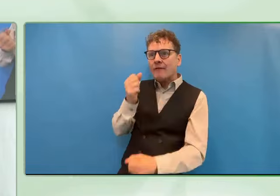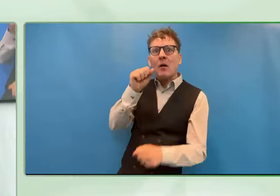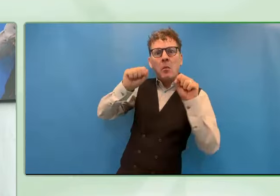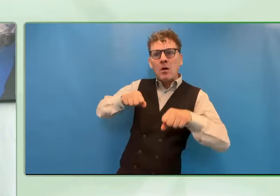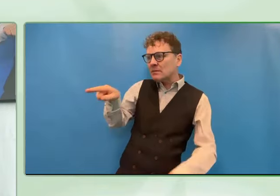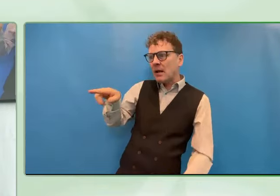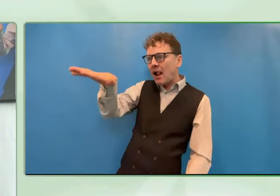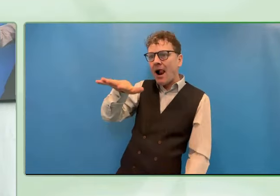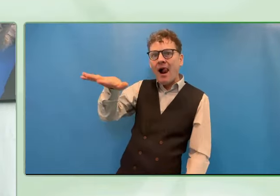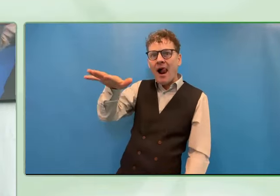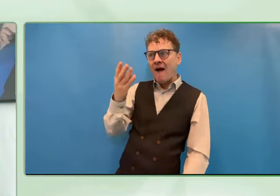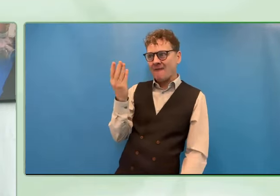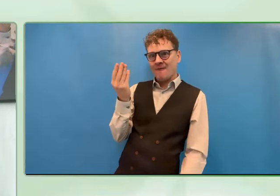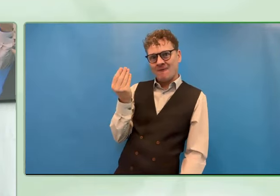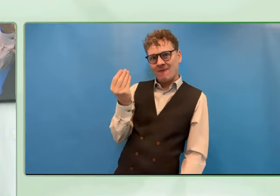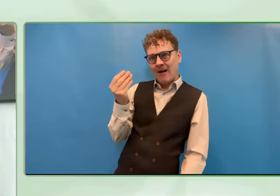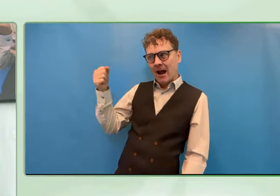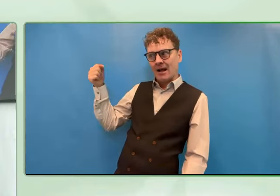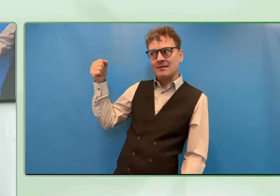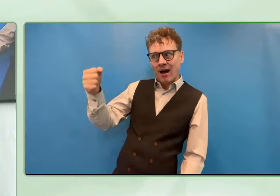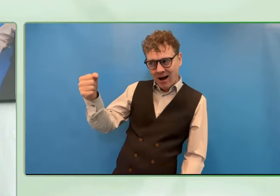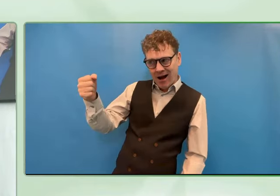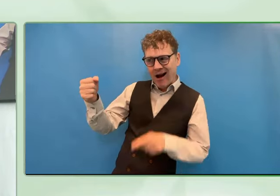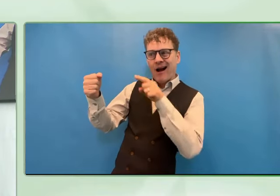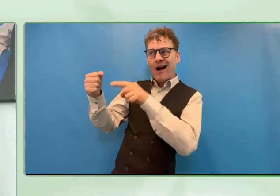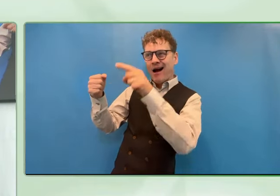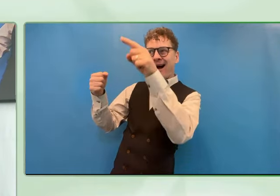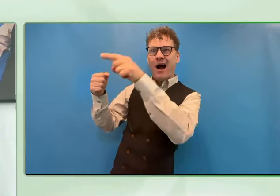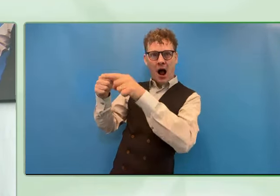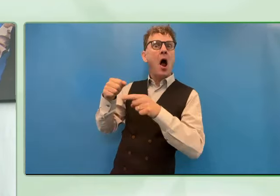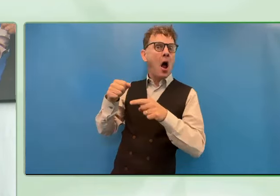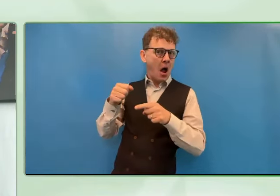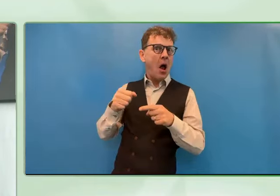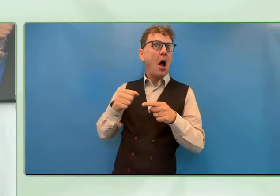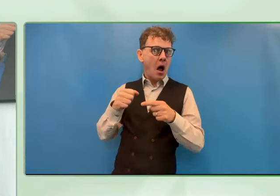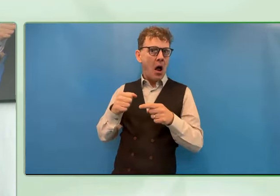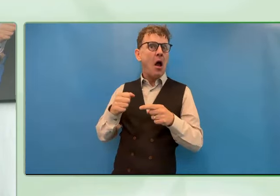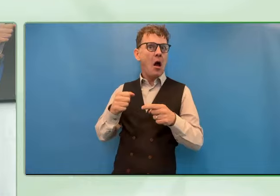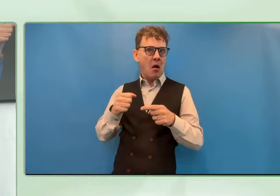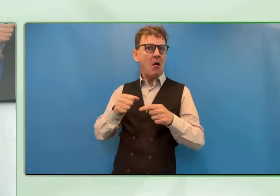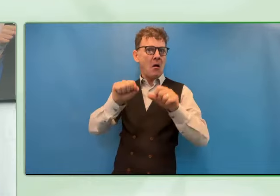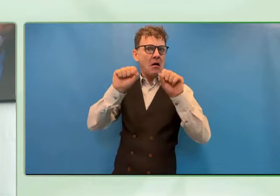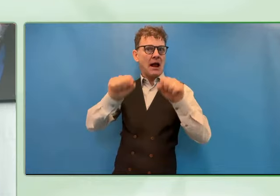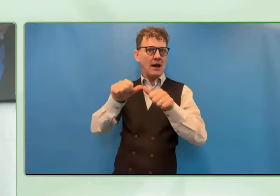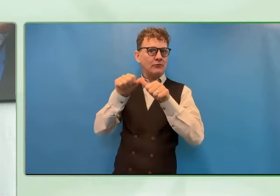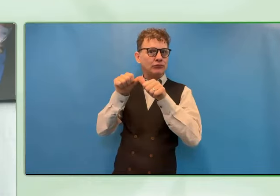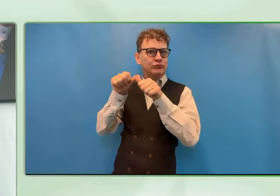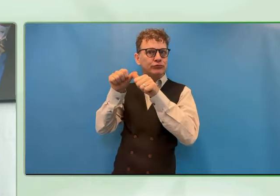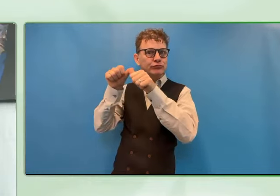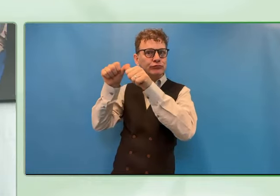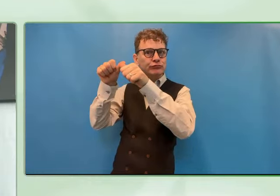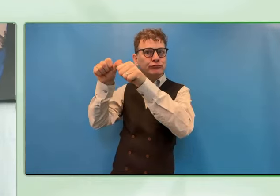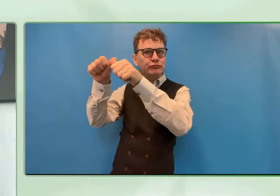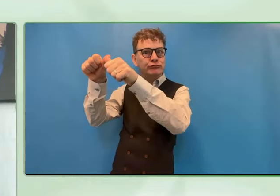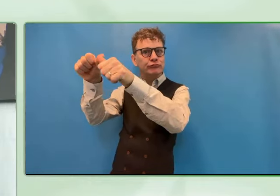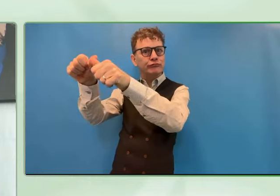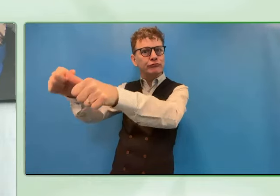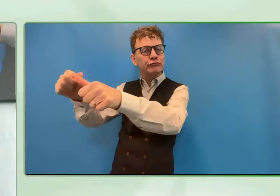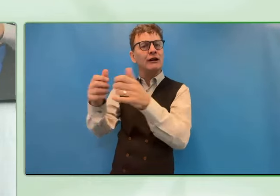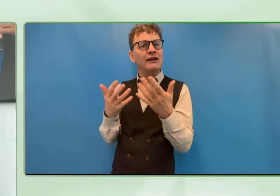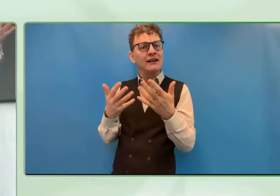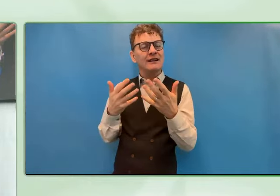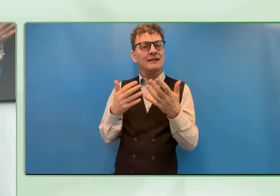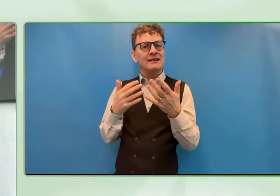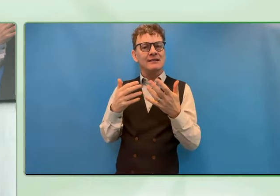had a head for like, this has got to be a sustainable business model. And then you were like, let's capitalize on this. Let's bring in those partnerships that